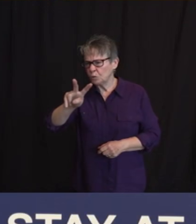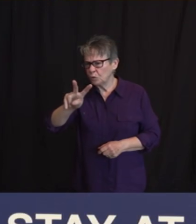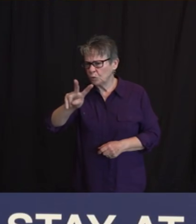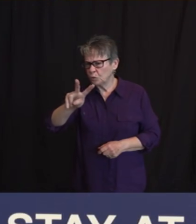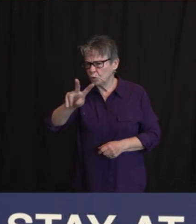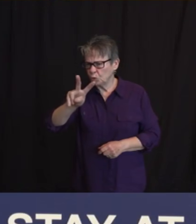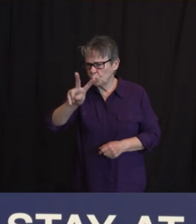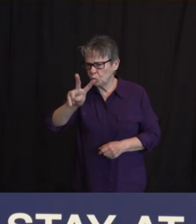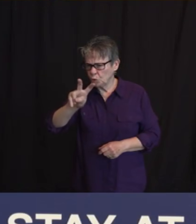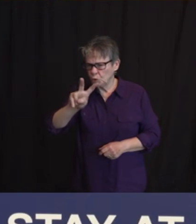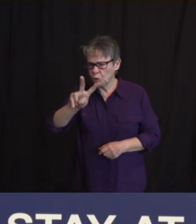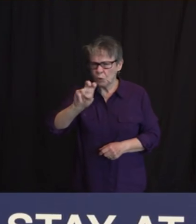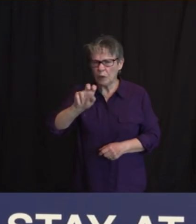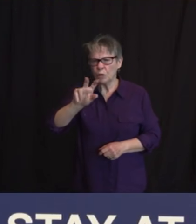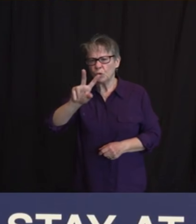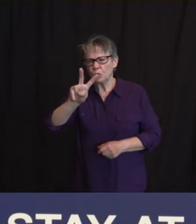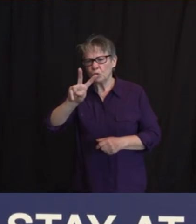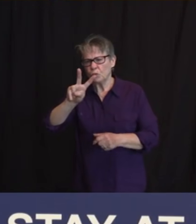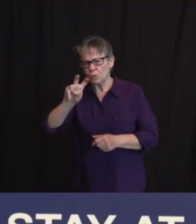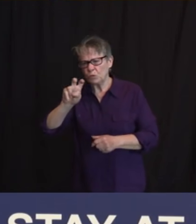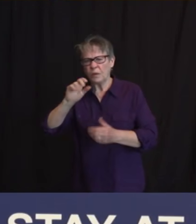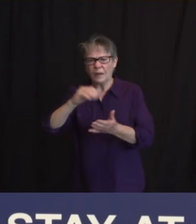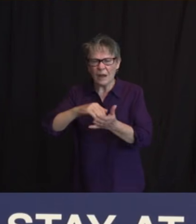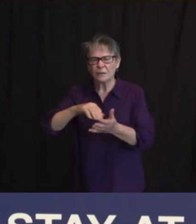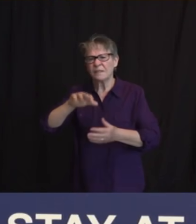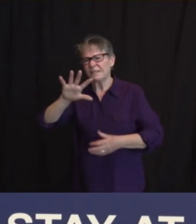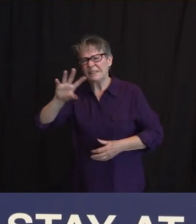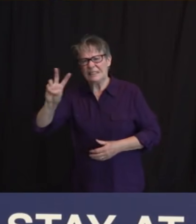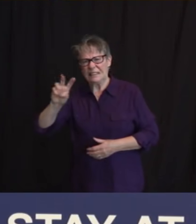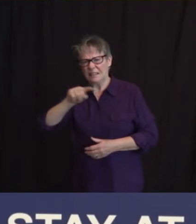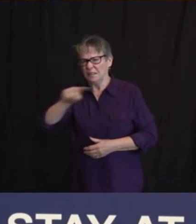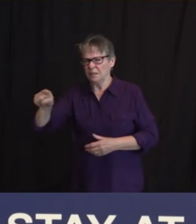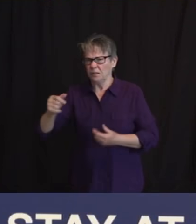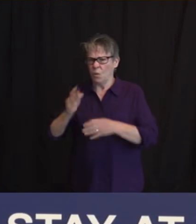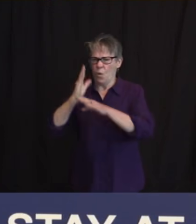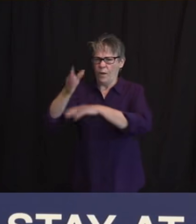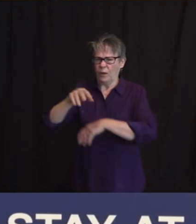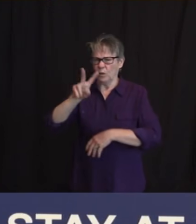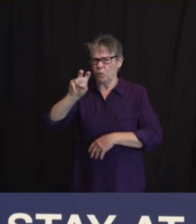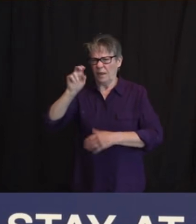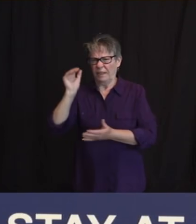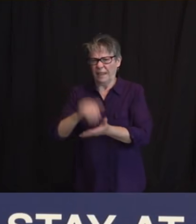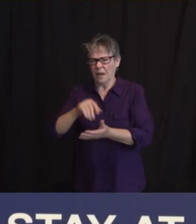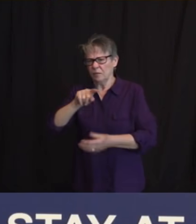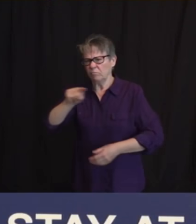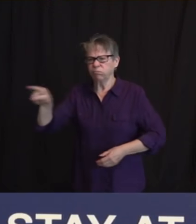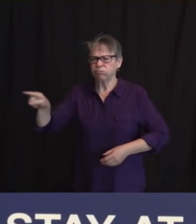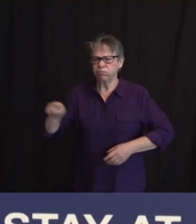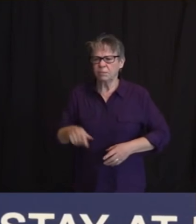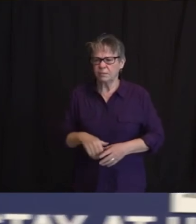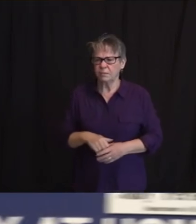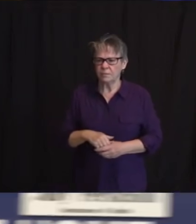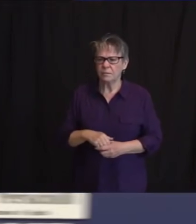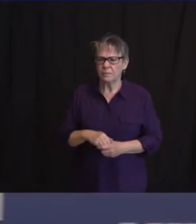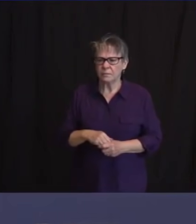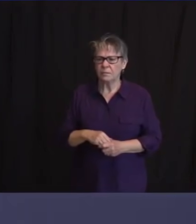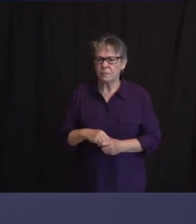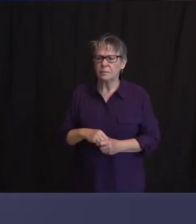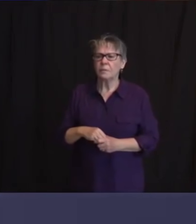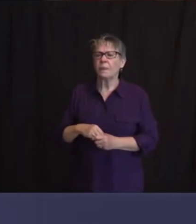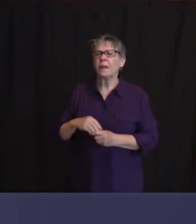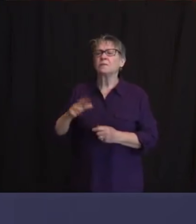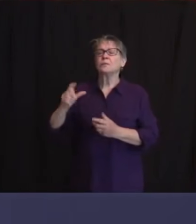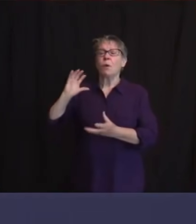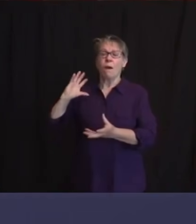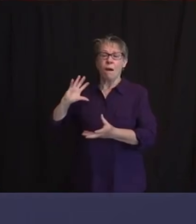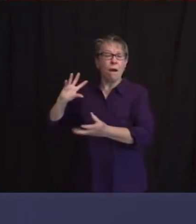39.59%. So that concludes my daily report. Stay connected, stay safe, stay healthy, and I thank you.